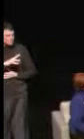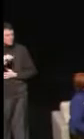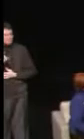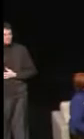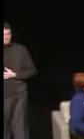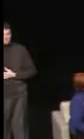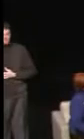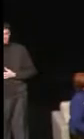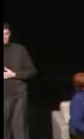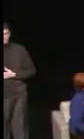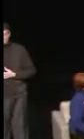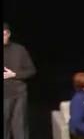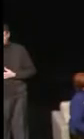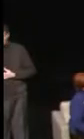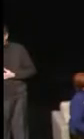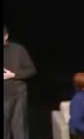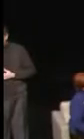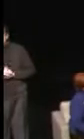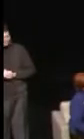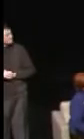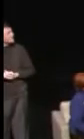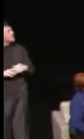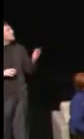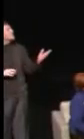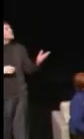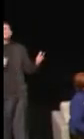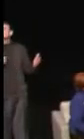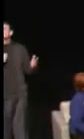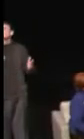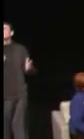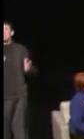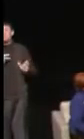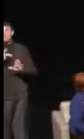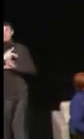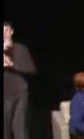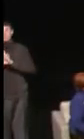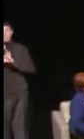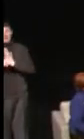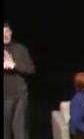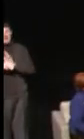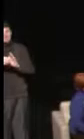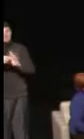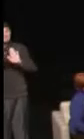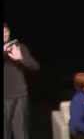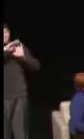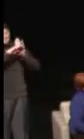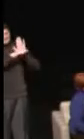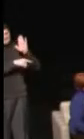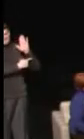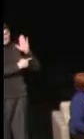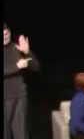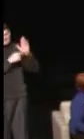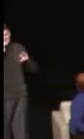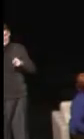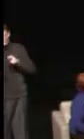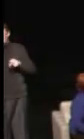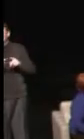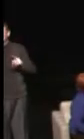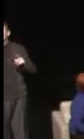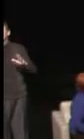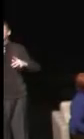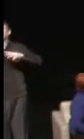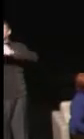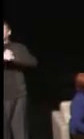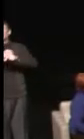event. Program briefly today, but the program won't exactly be brief. I will provide you with a